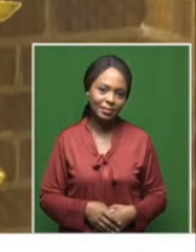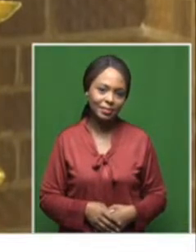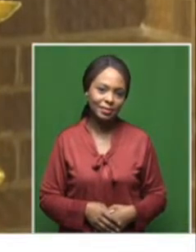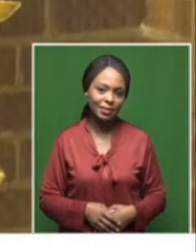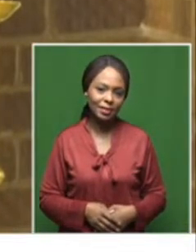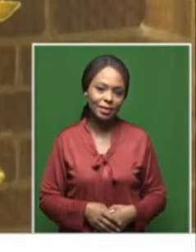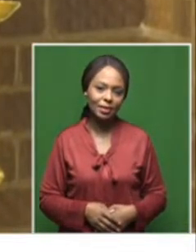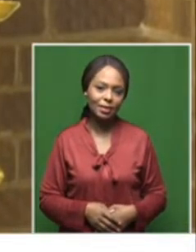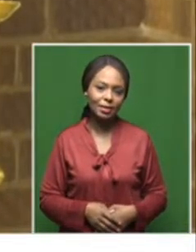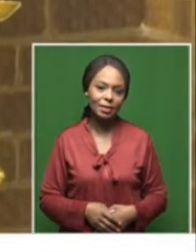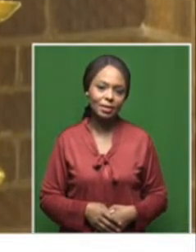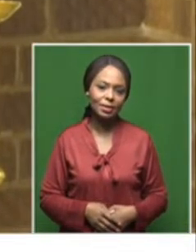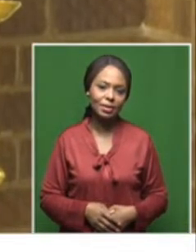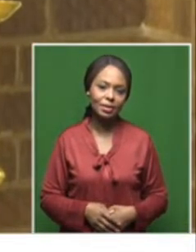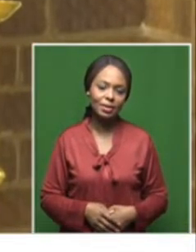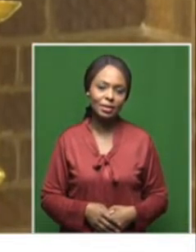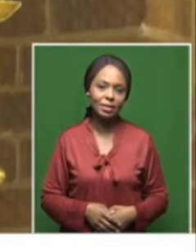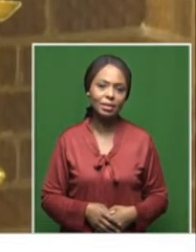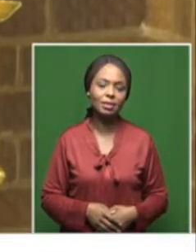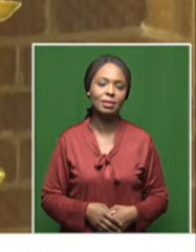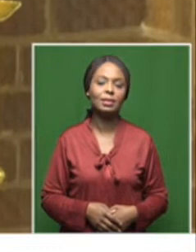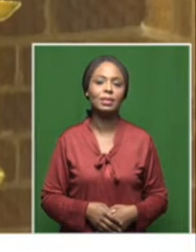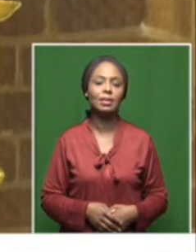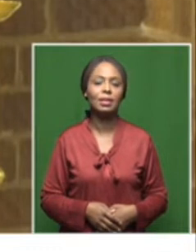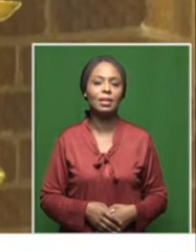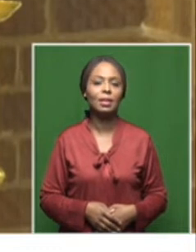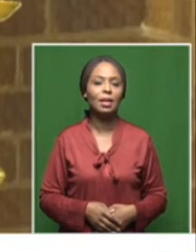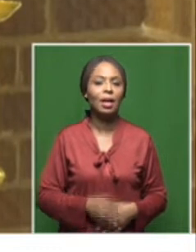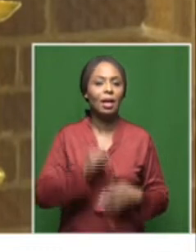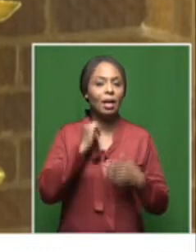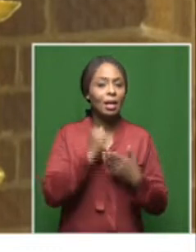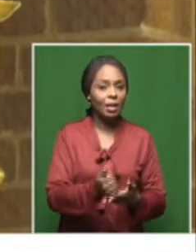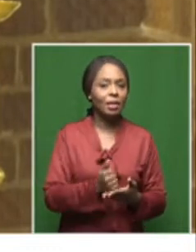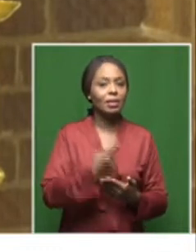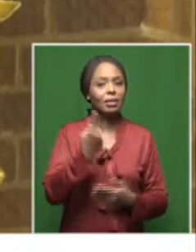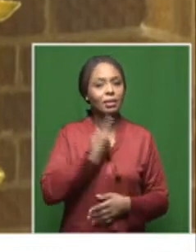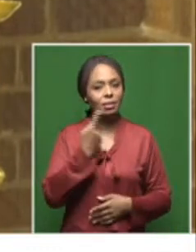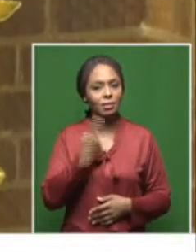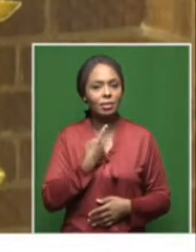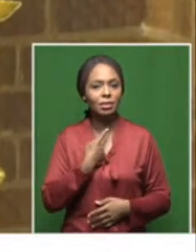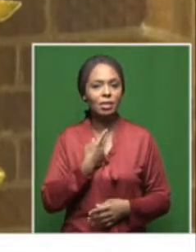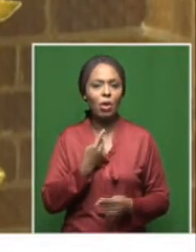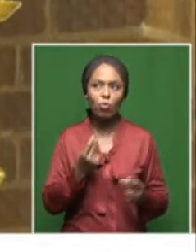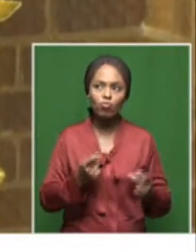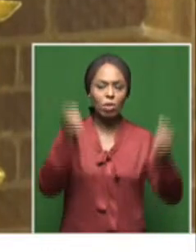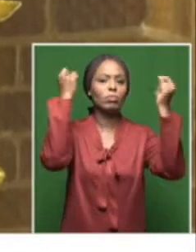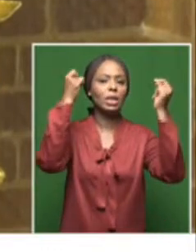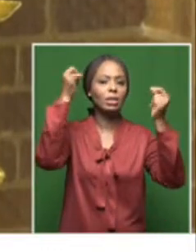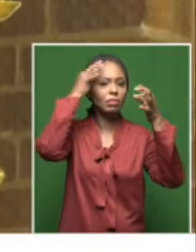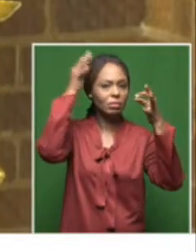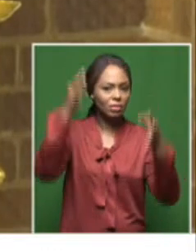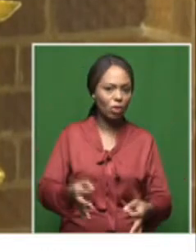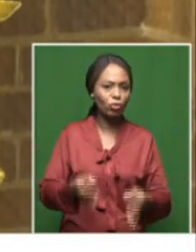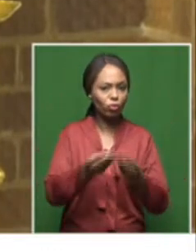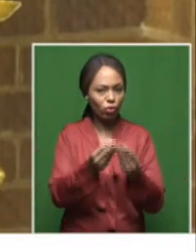She couldn't help herself because she was quick with solutions and acts of